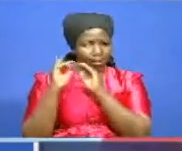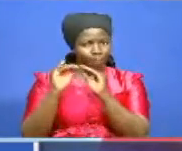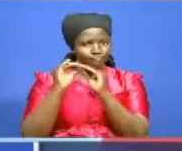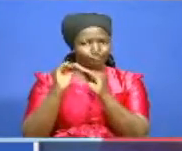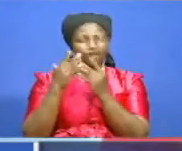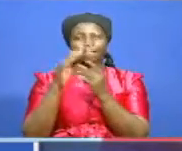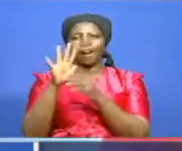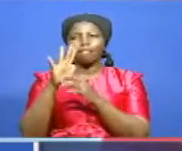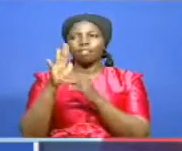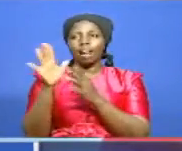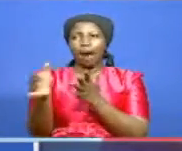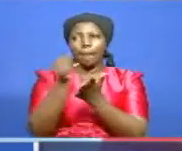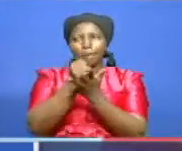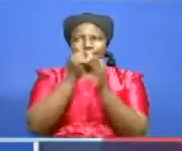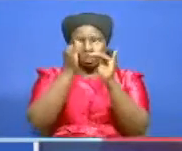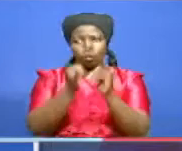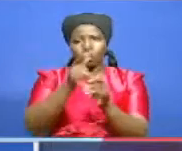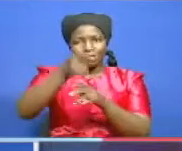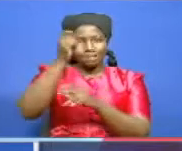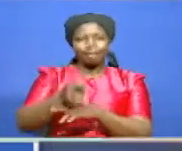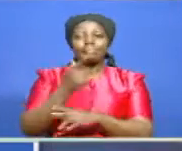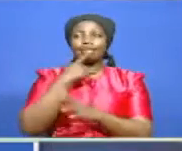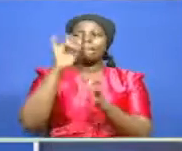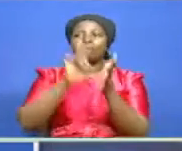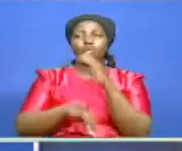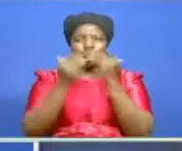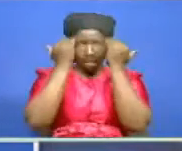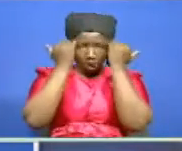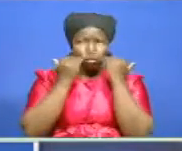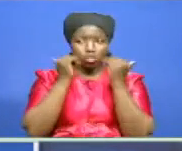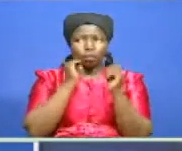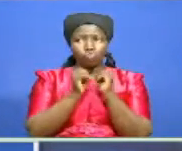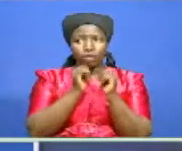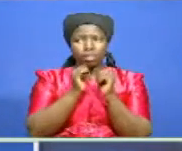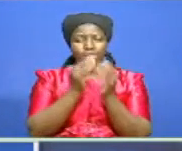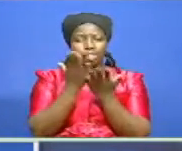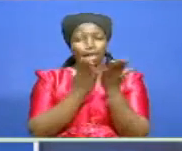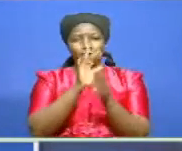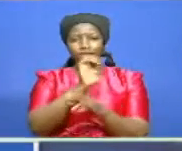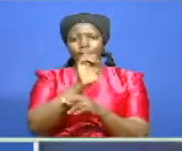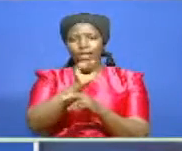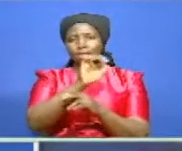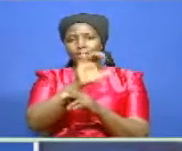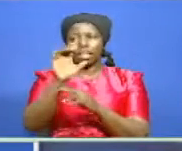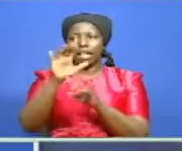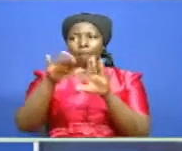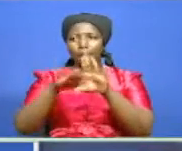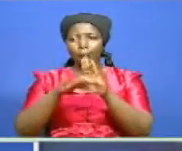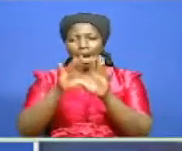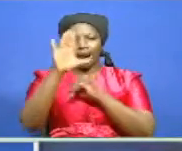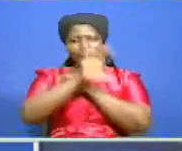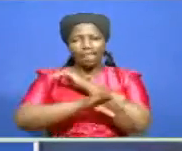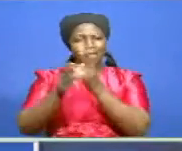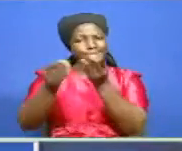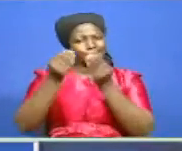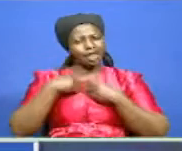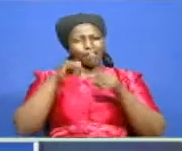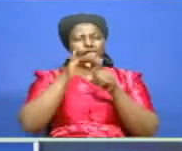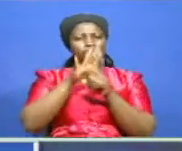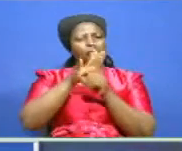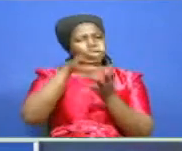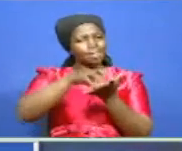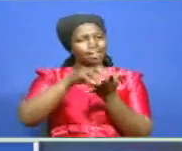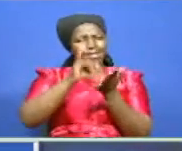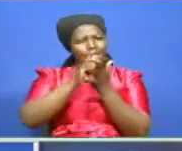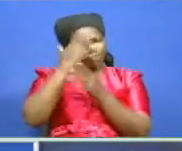noted that the court, which serves EAC members' countries, has been receiving many cases, thus the need for it to be